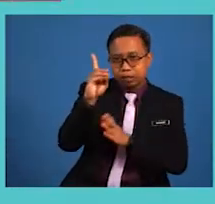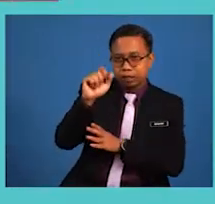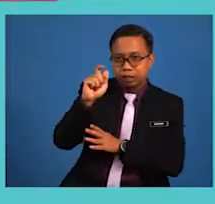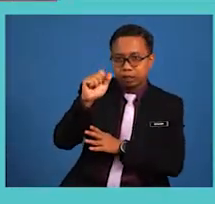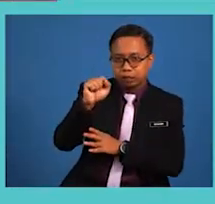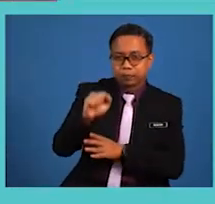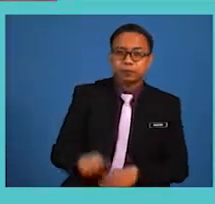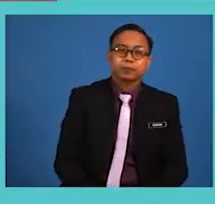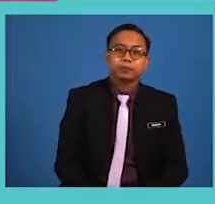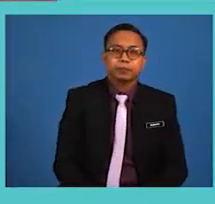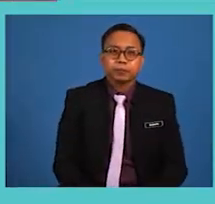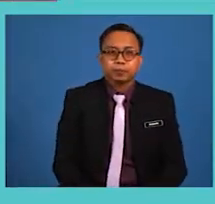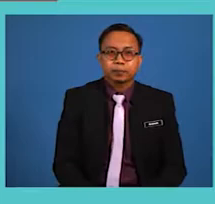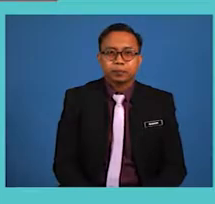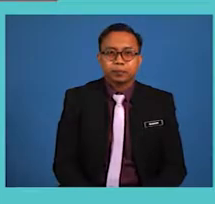data.